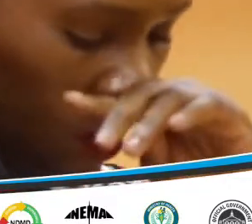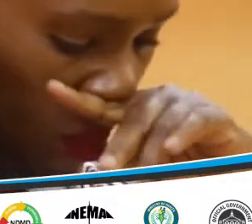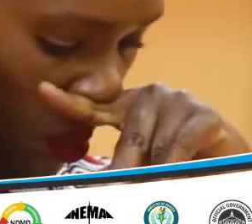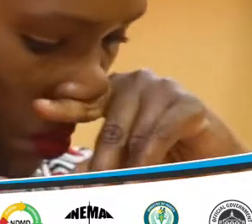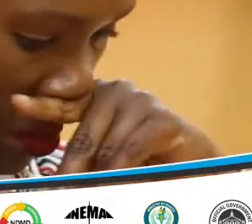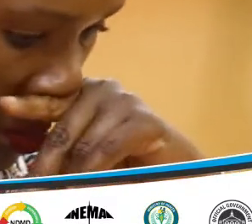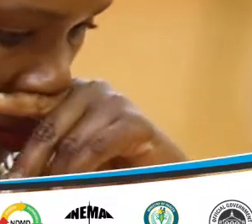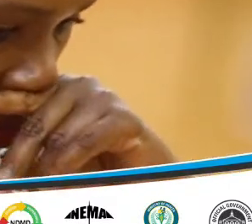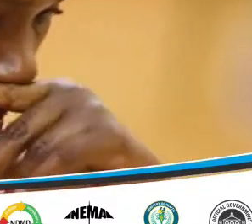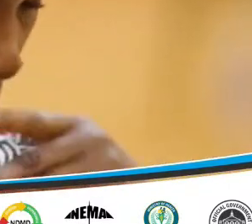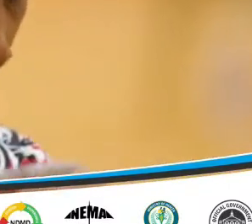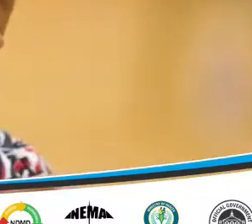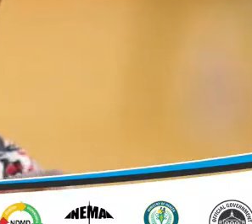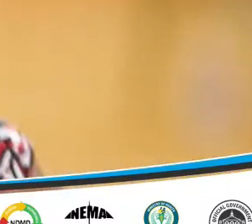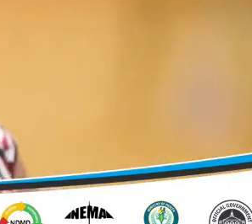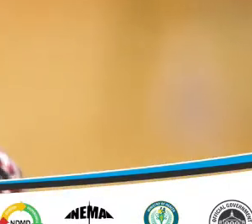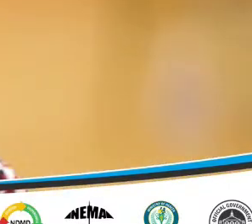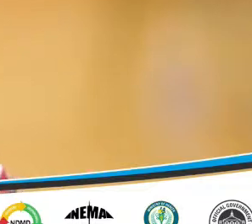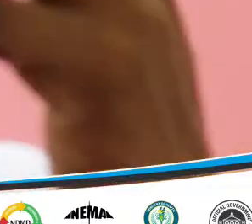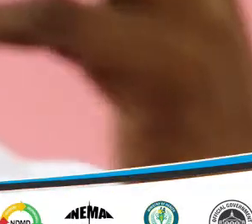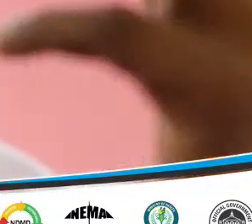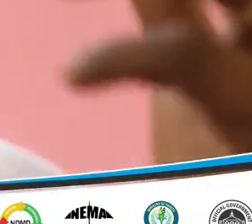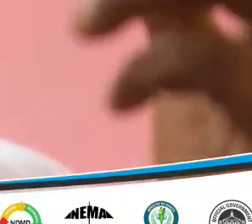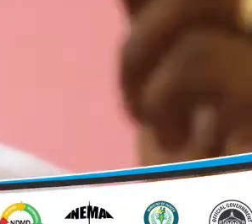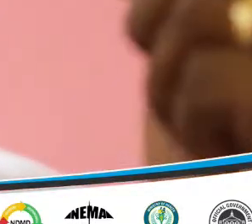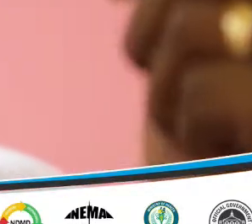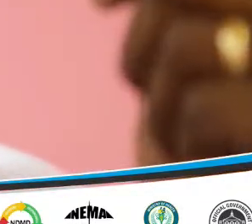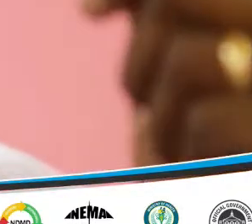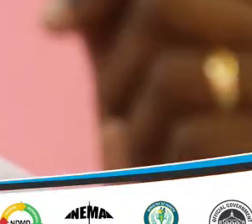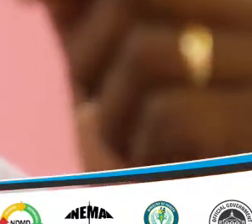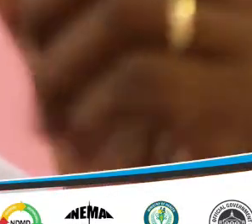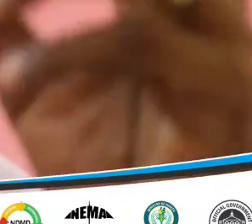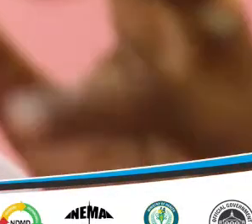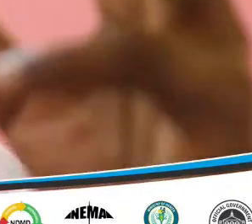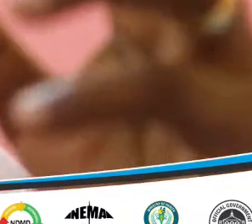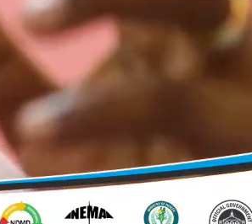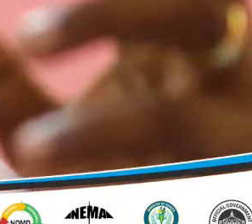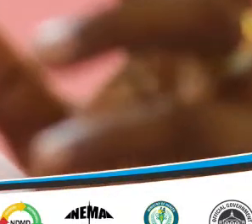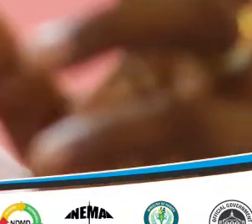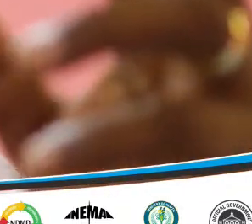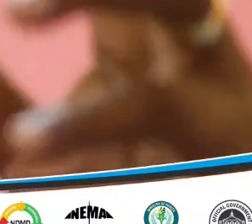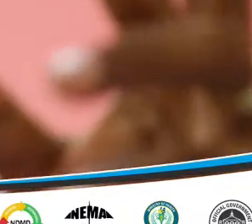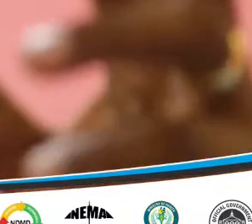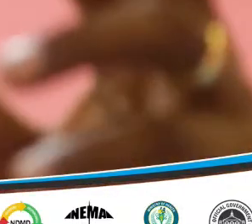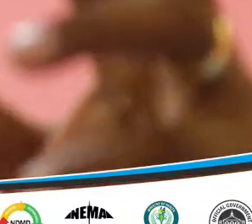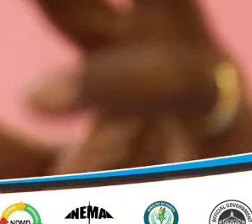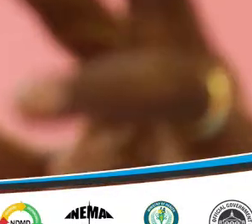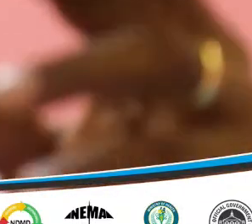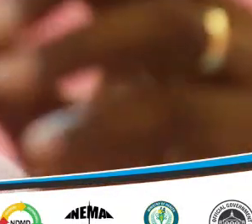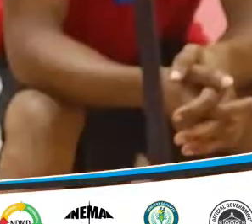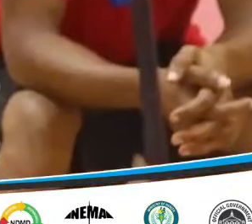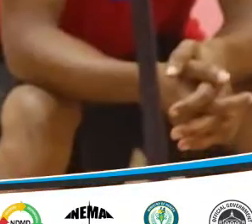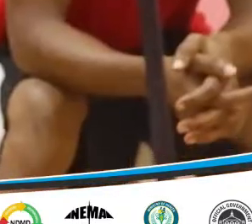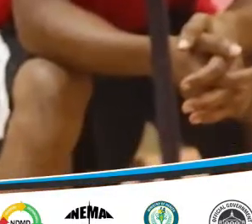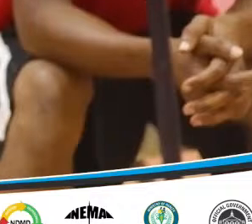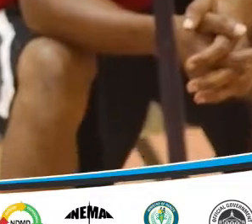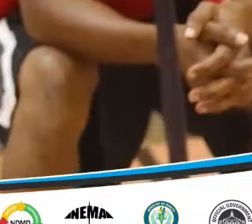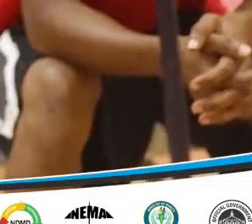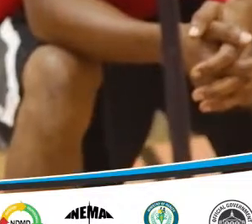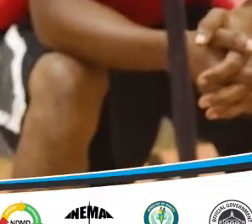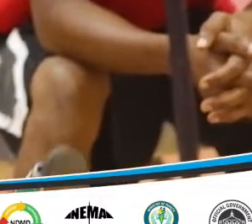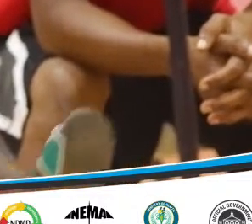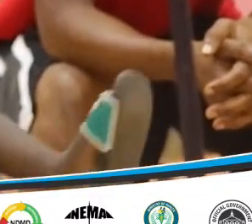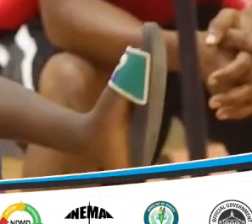the experts in the health ministry. I want to commend our Medical Chief of Staff, Dr. Cameron Wilkinson,